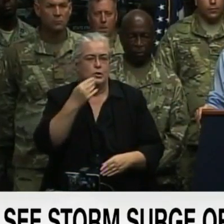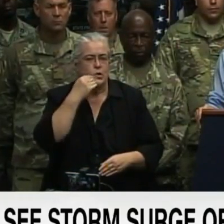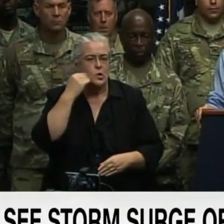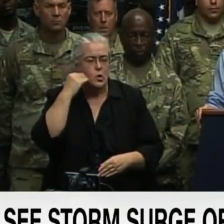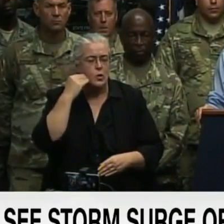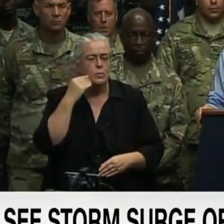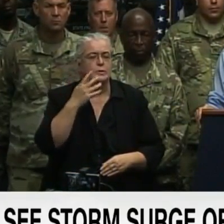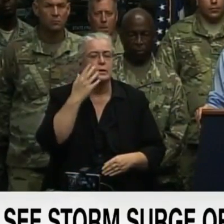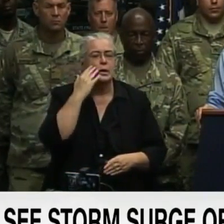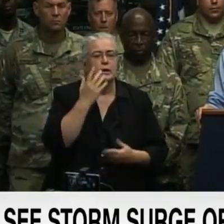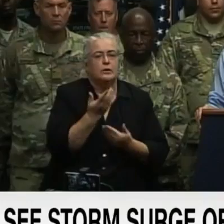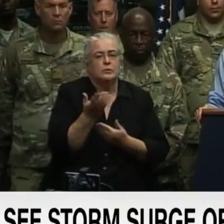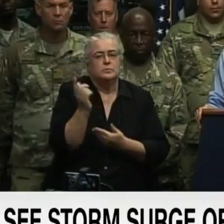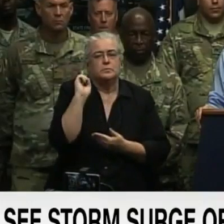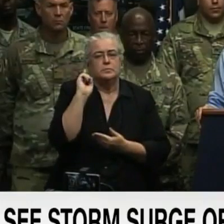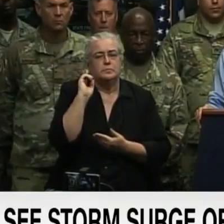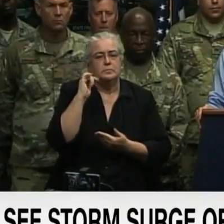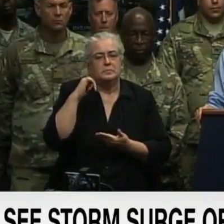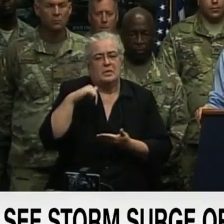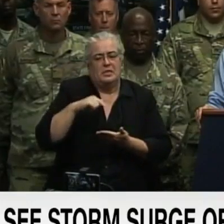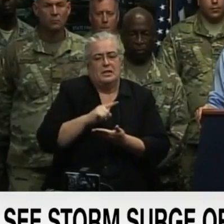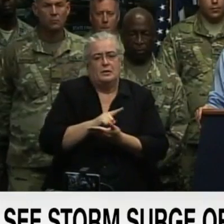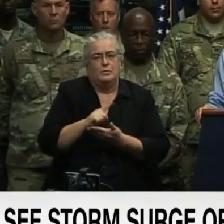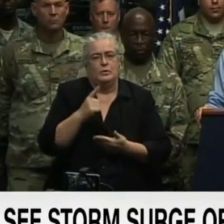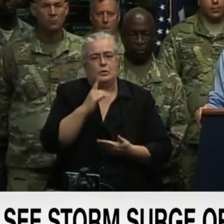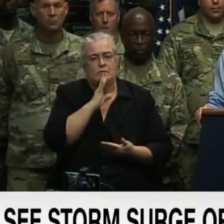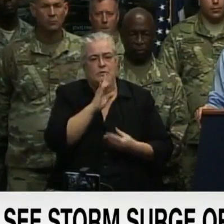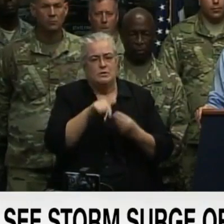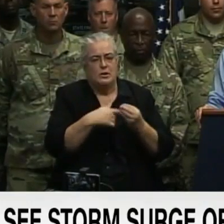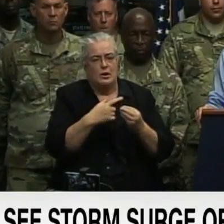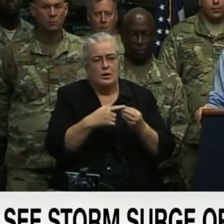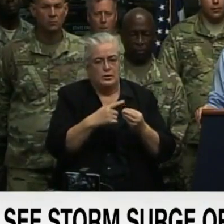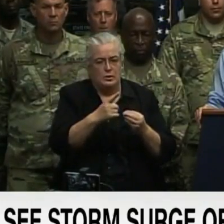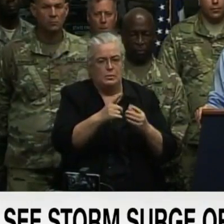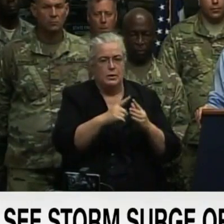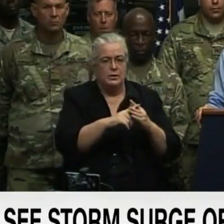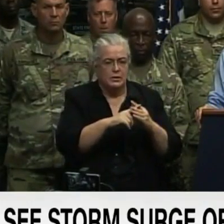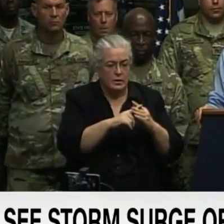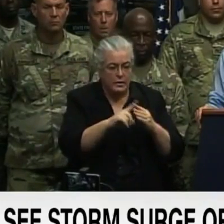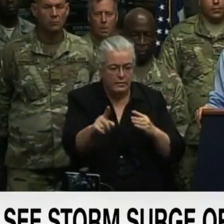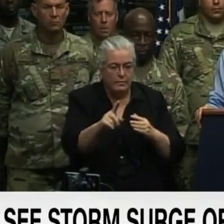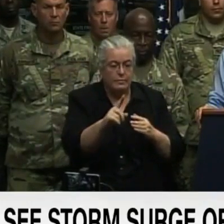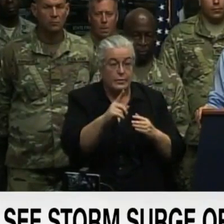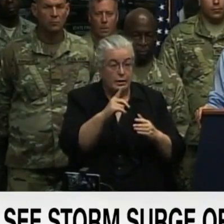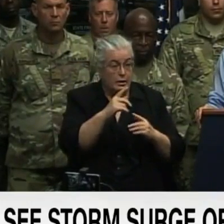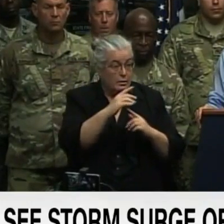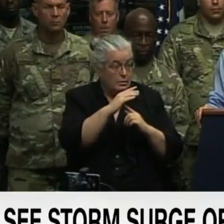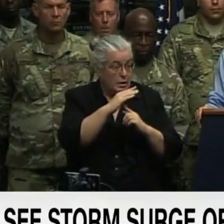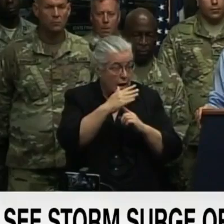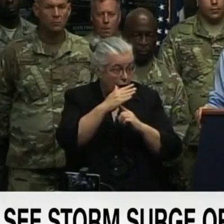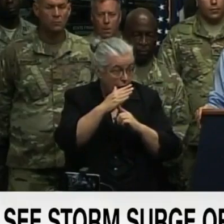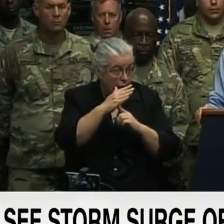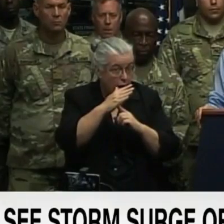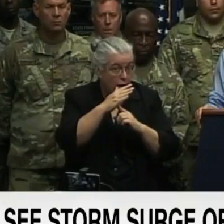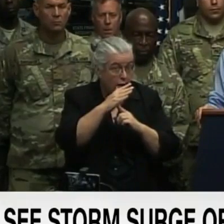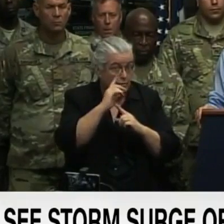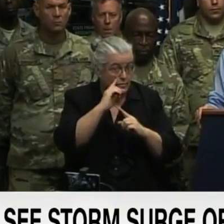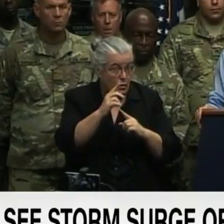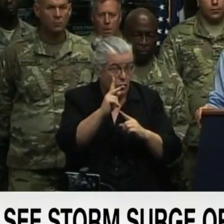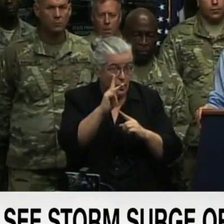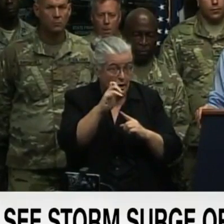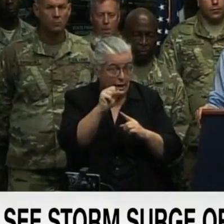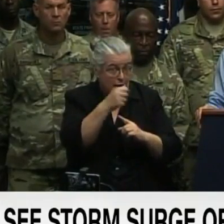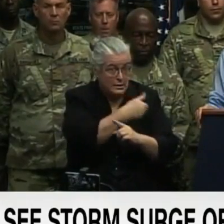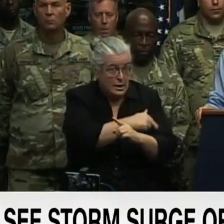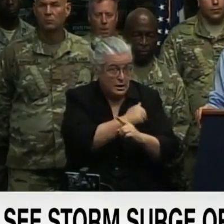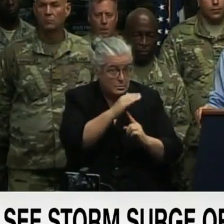talked about the need to, you all did an air evacuation of one hospital in the Keys. Do you have any indication, because I